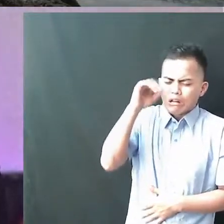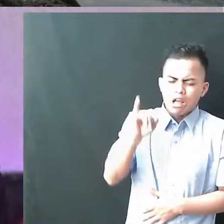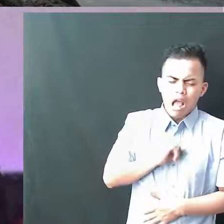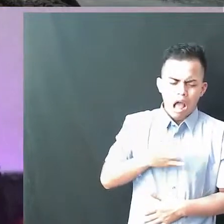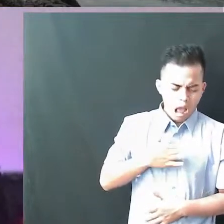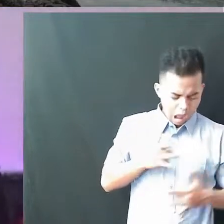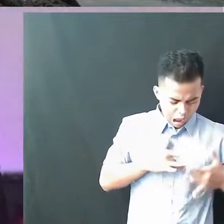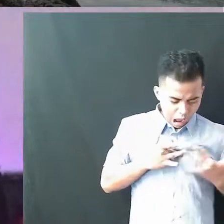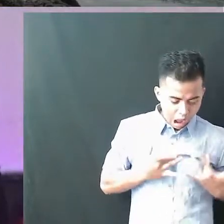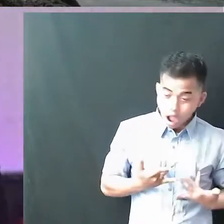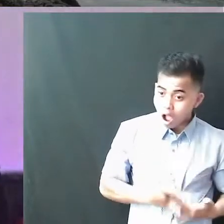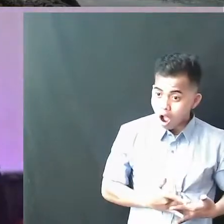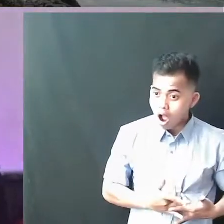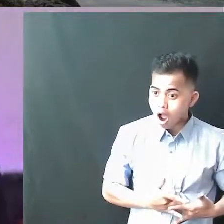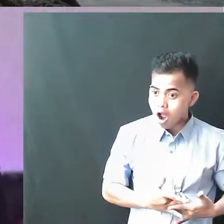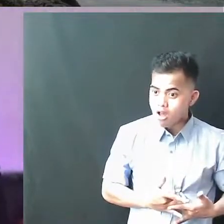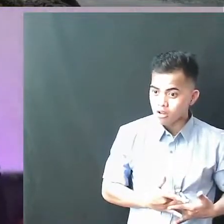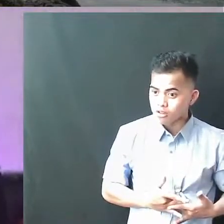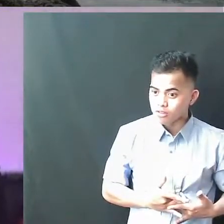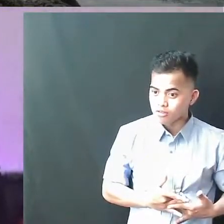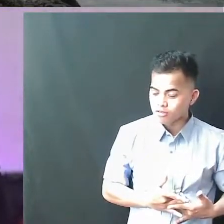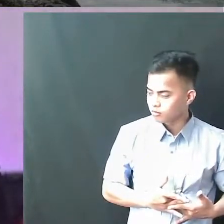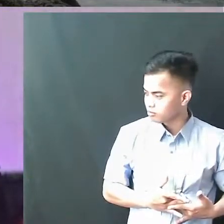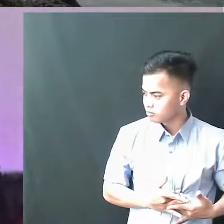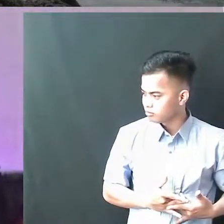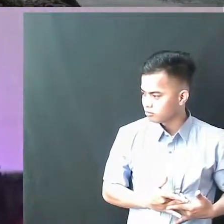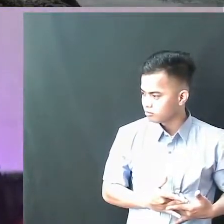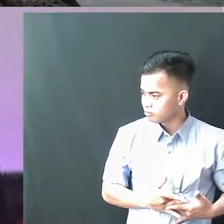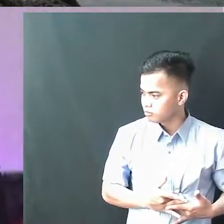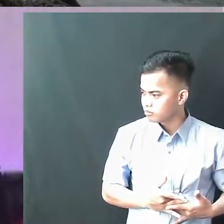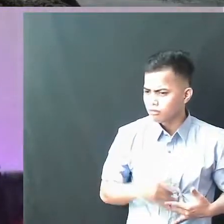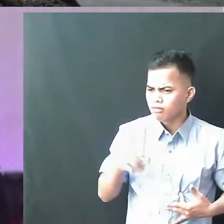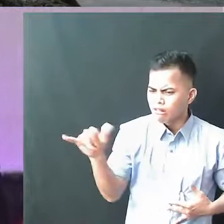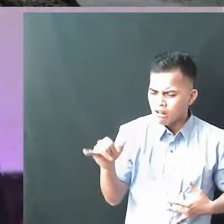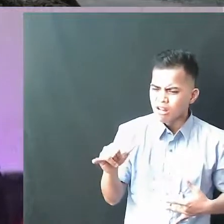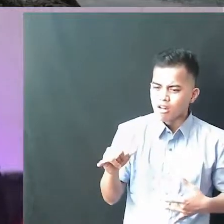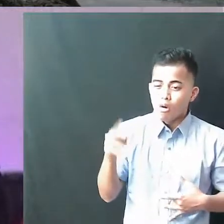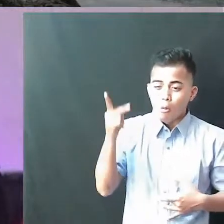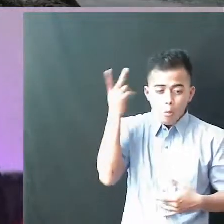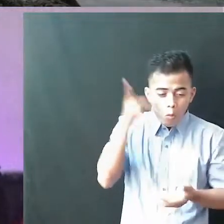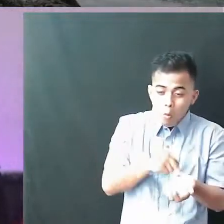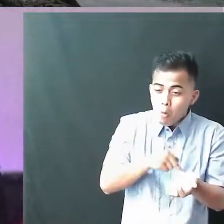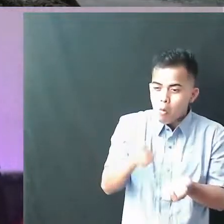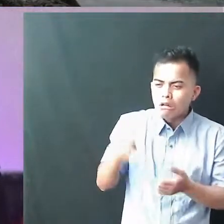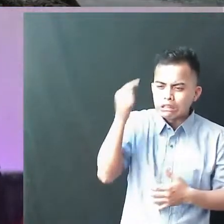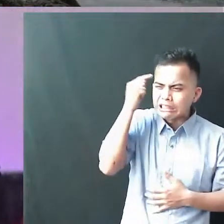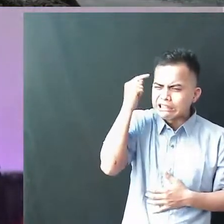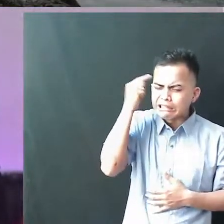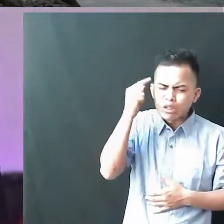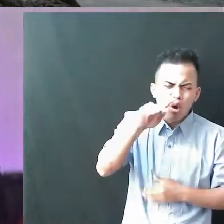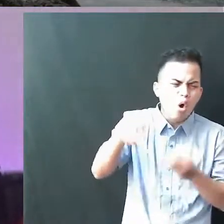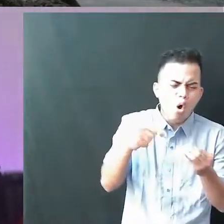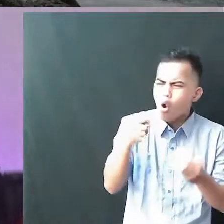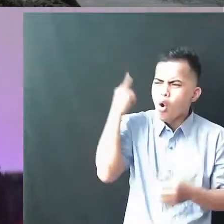heart, inasmuch as both in my bonds and in the defense and confirmation